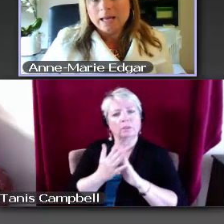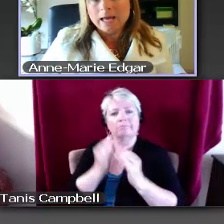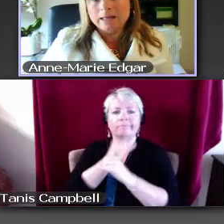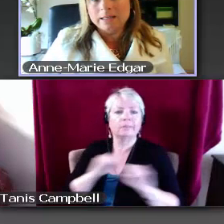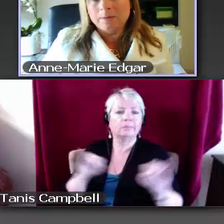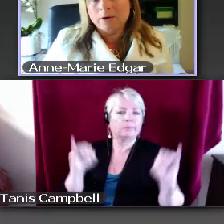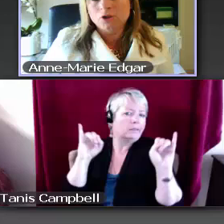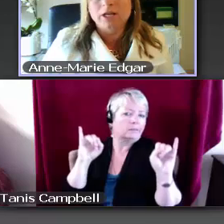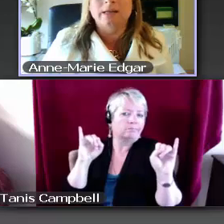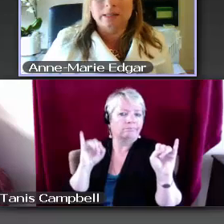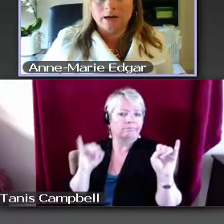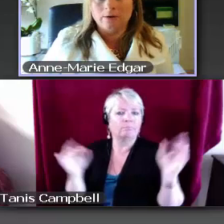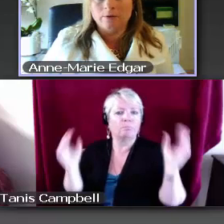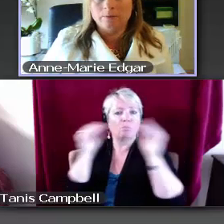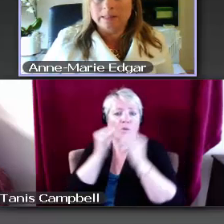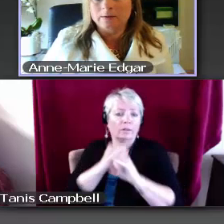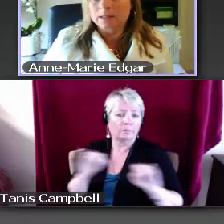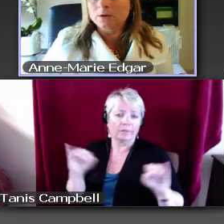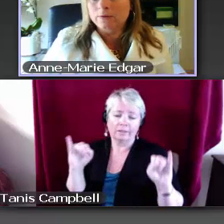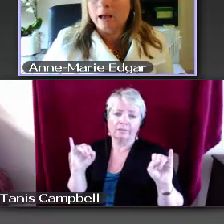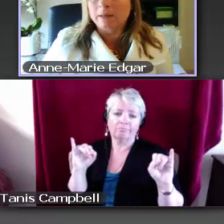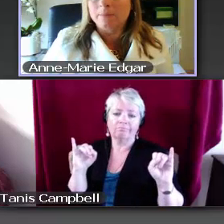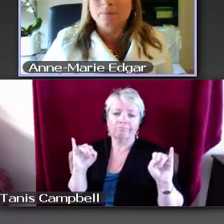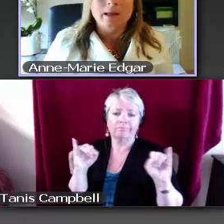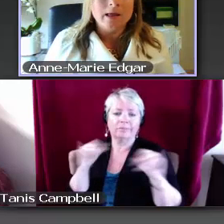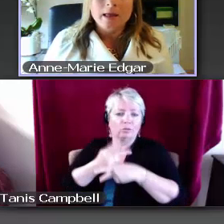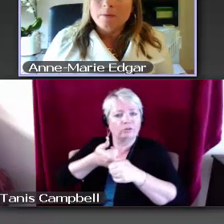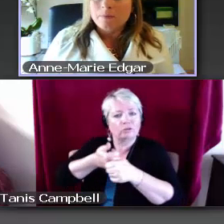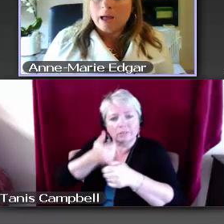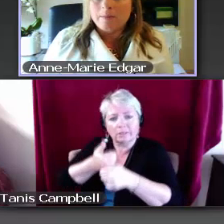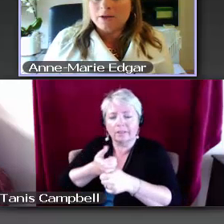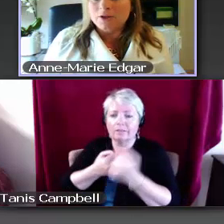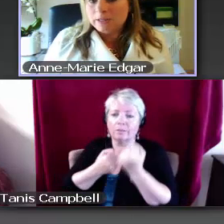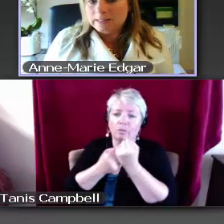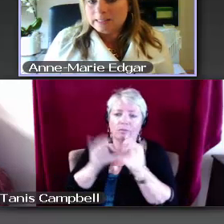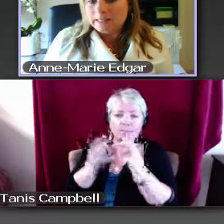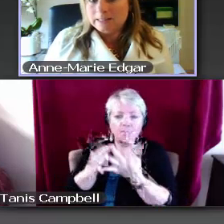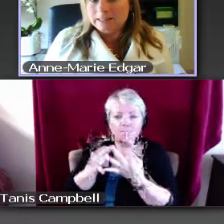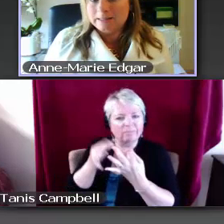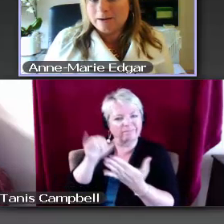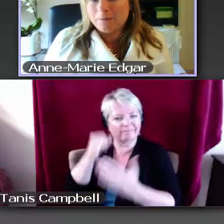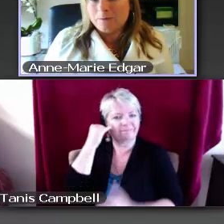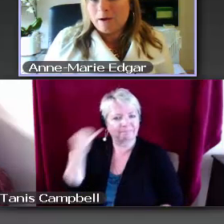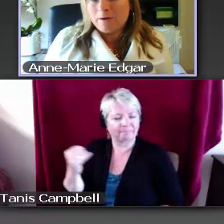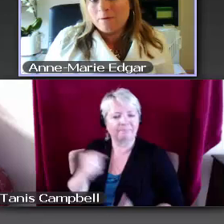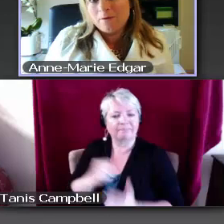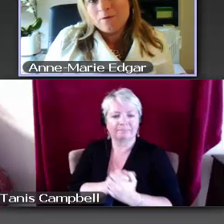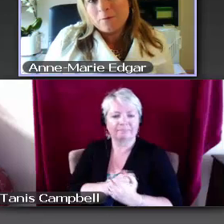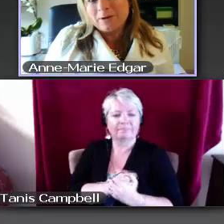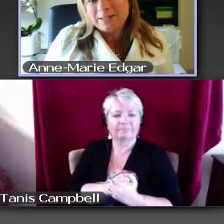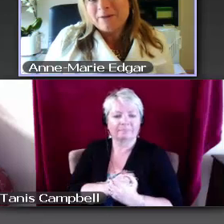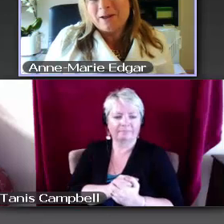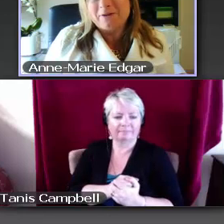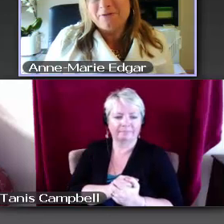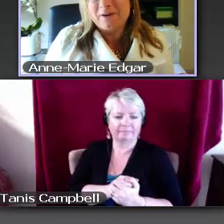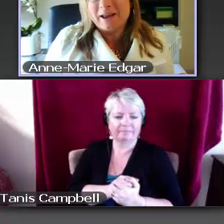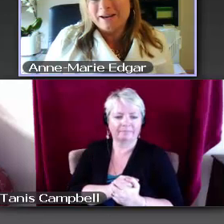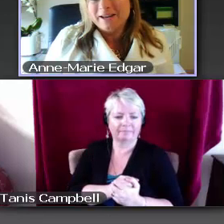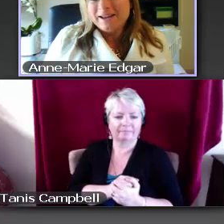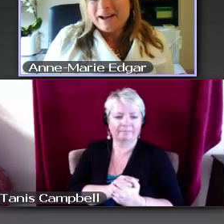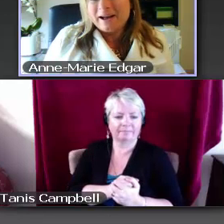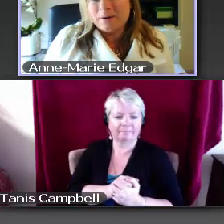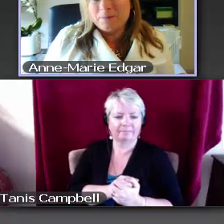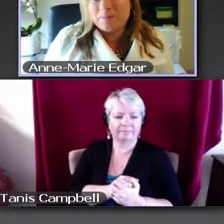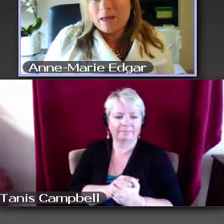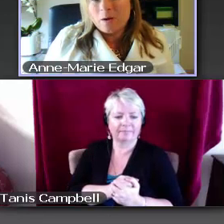self-sufficiency and a better chance to care for themselves and their family. As you can see, this is we also have a lot of